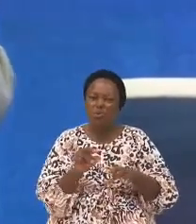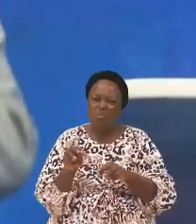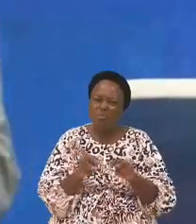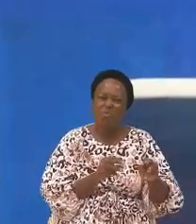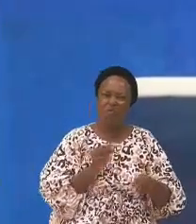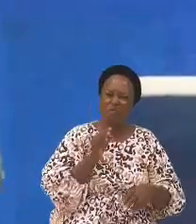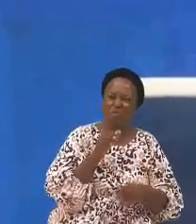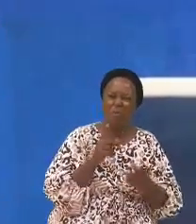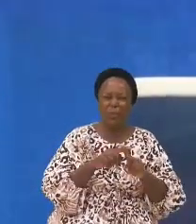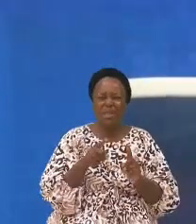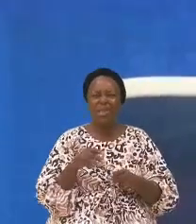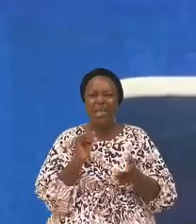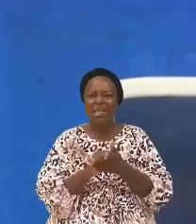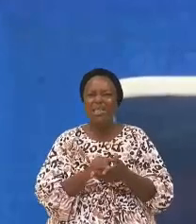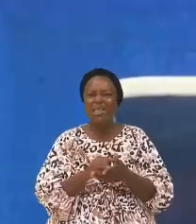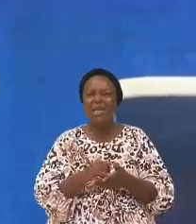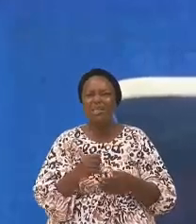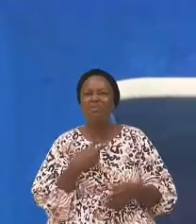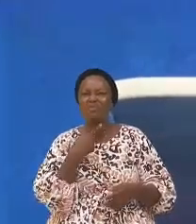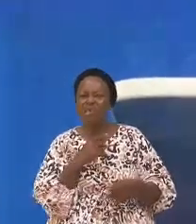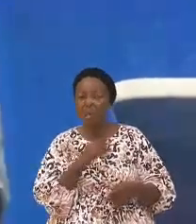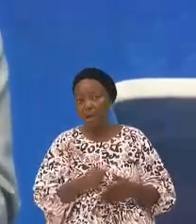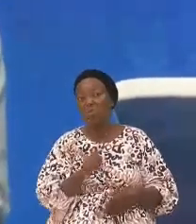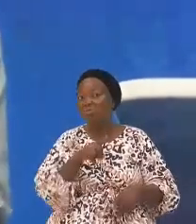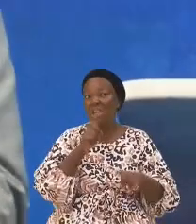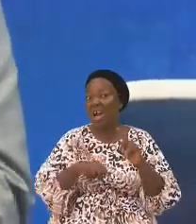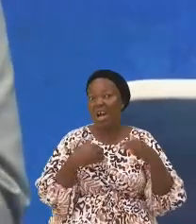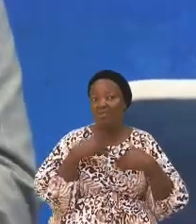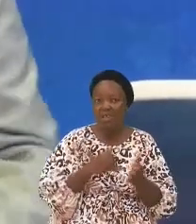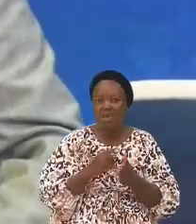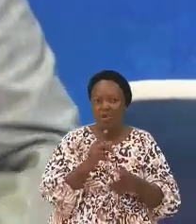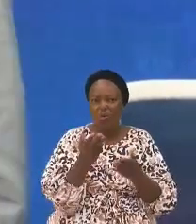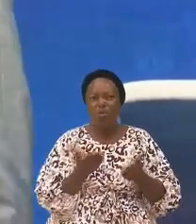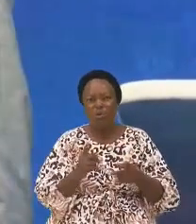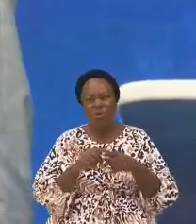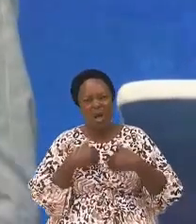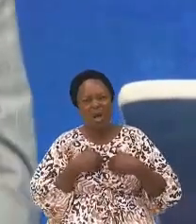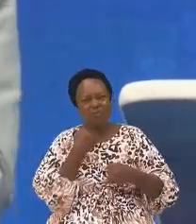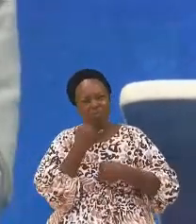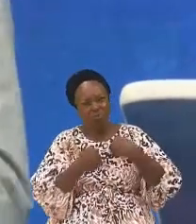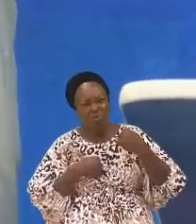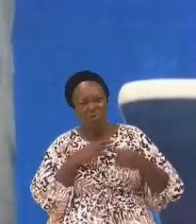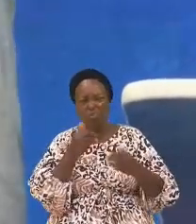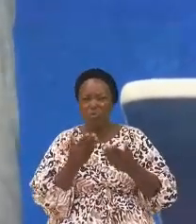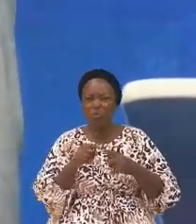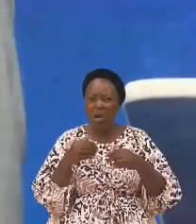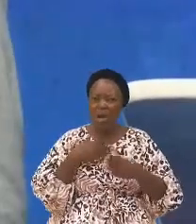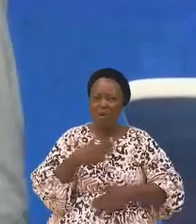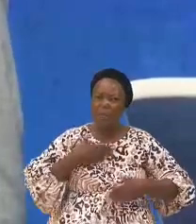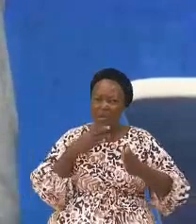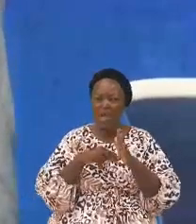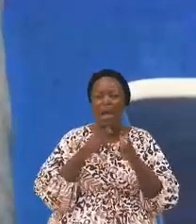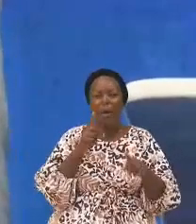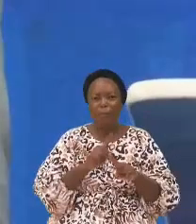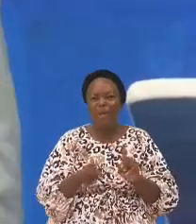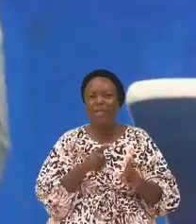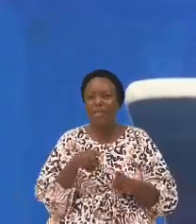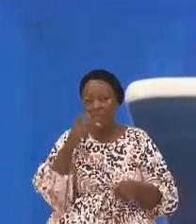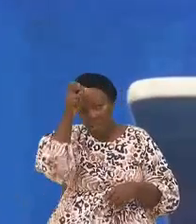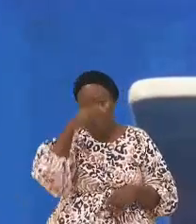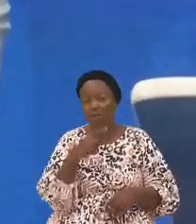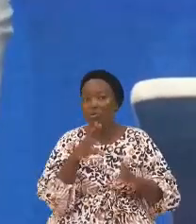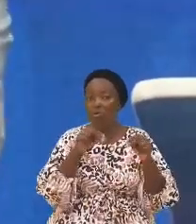evil you have done, how can you move forward? You want to have happiness and joy, and then the devil is saying, you of all people, you want to